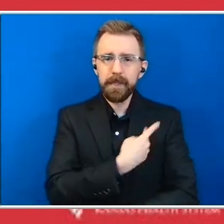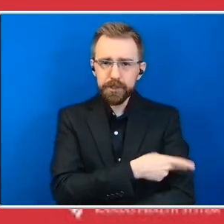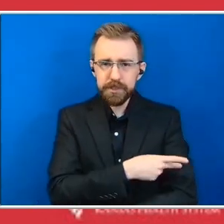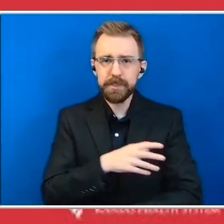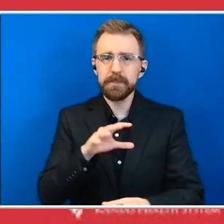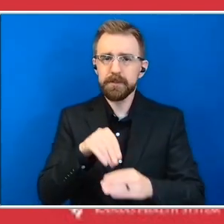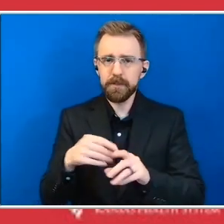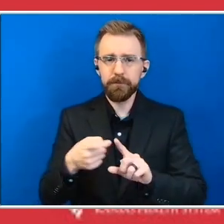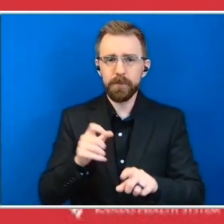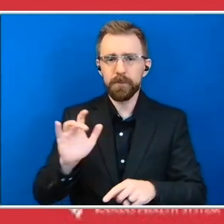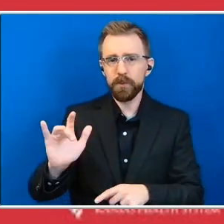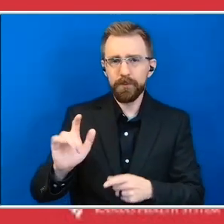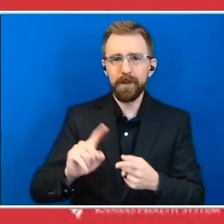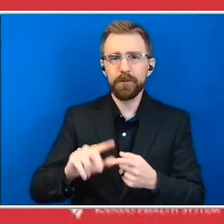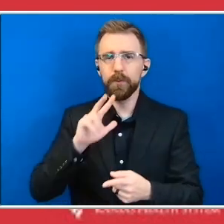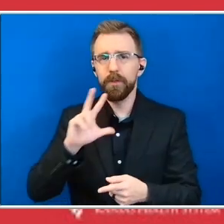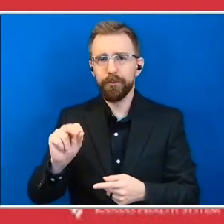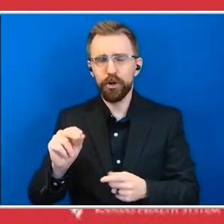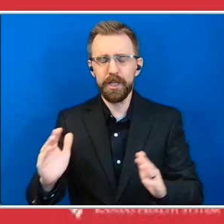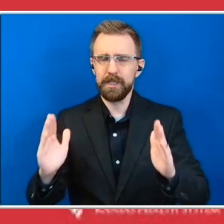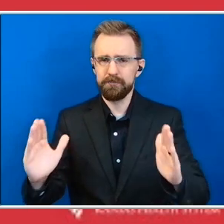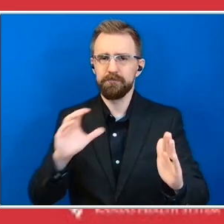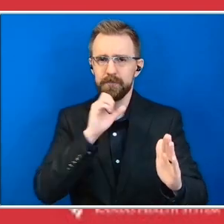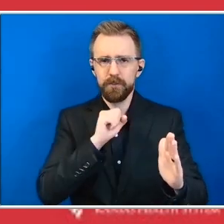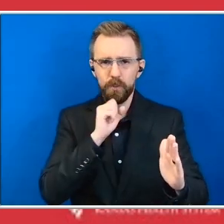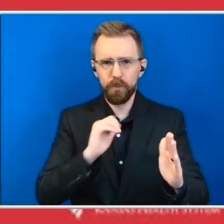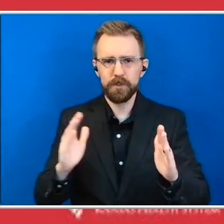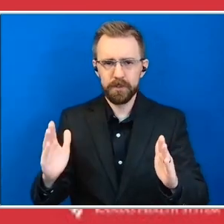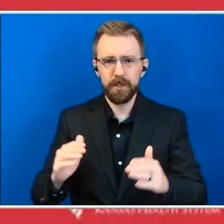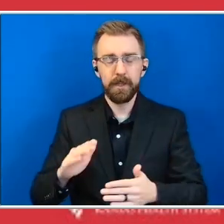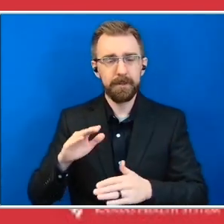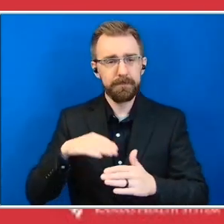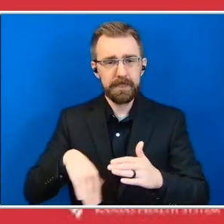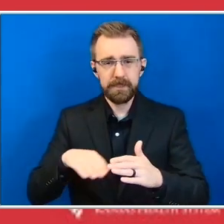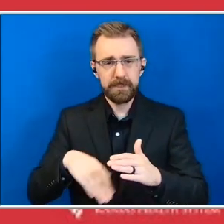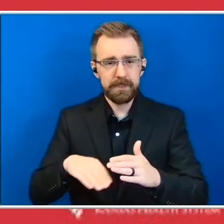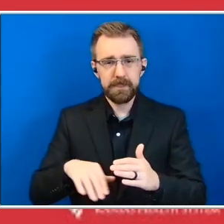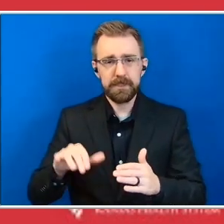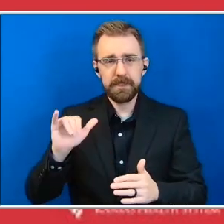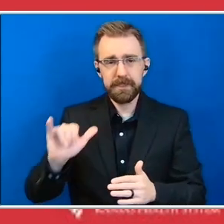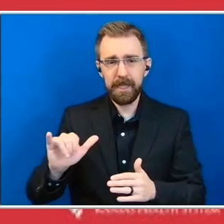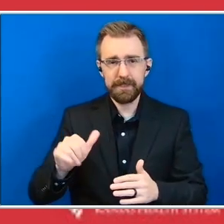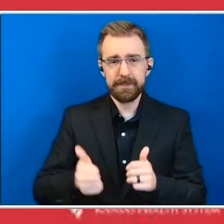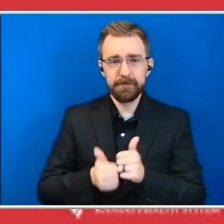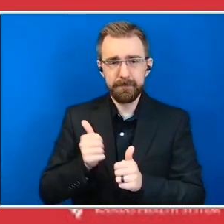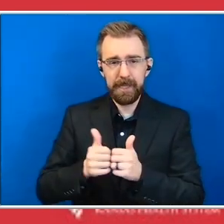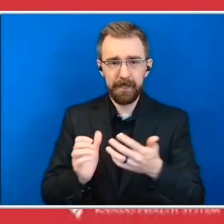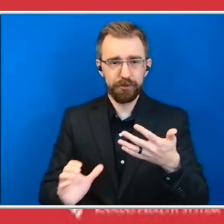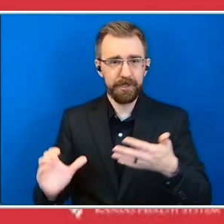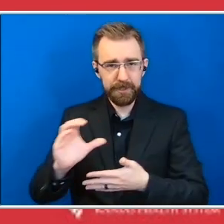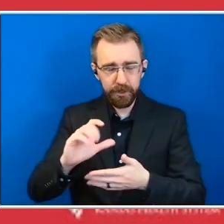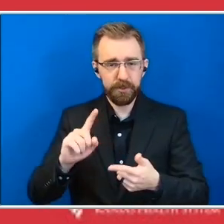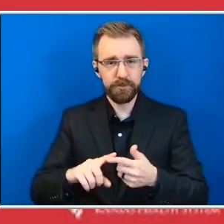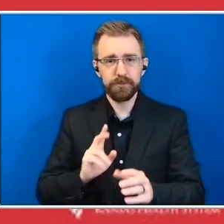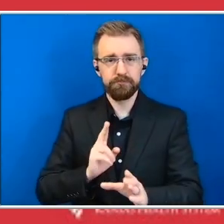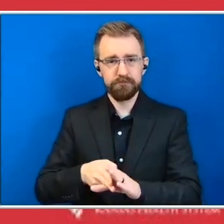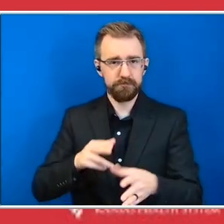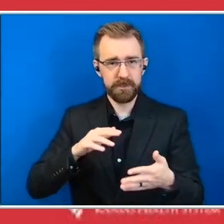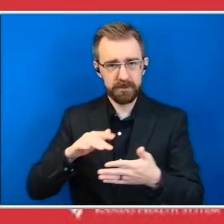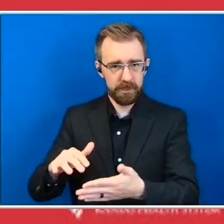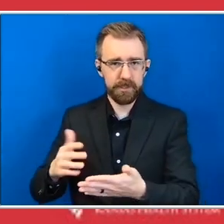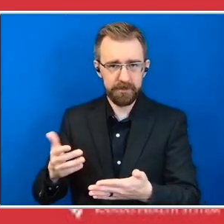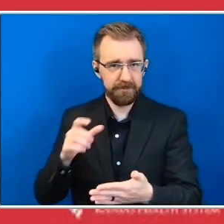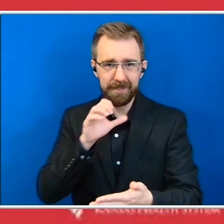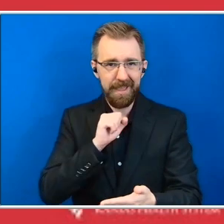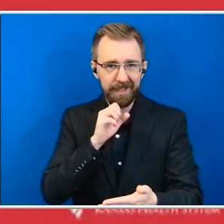25 to 35 years of age. And basically, that's the main criteria to get into the study. What